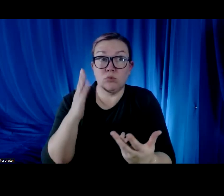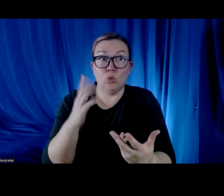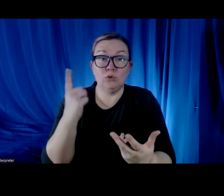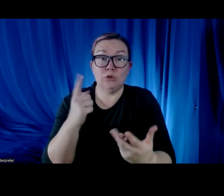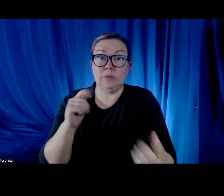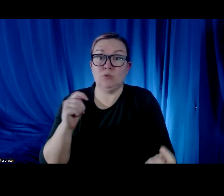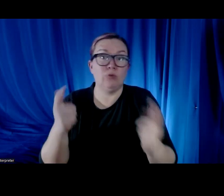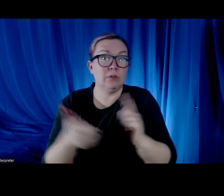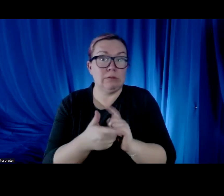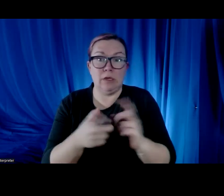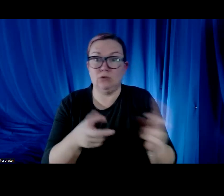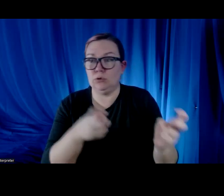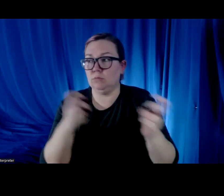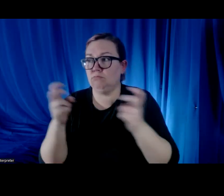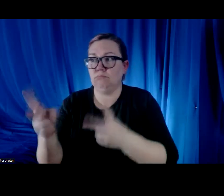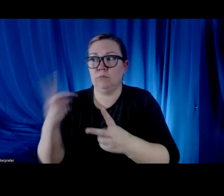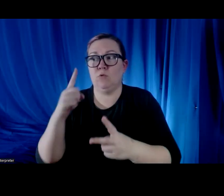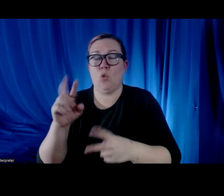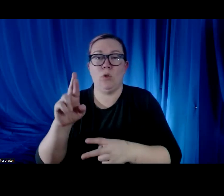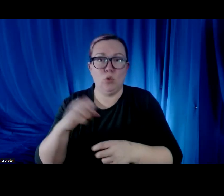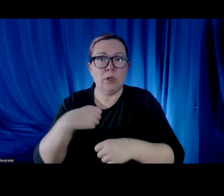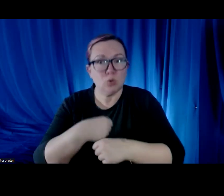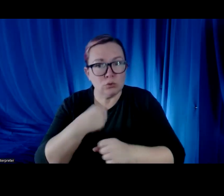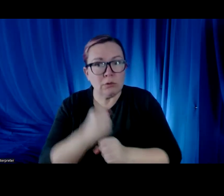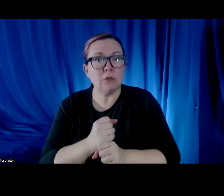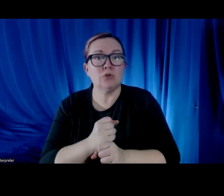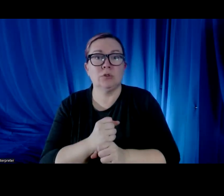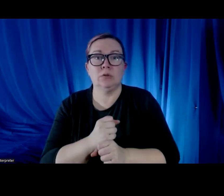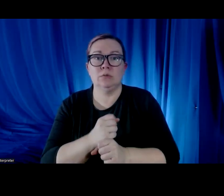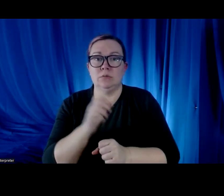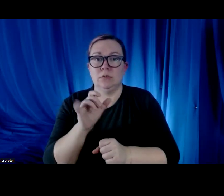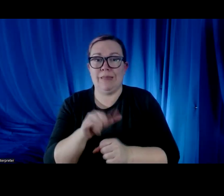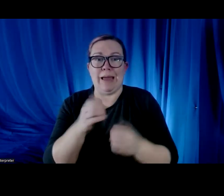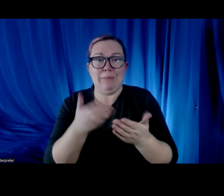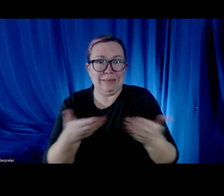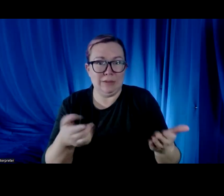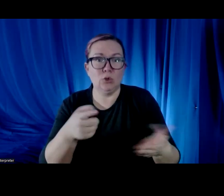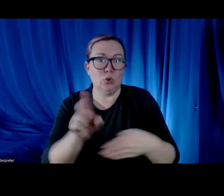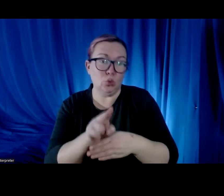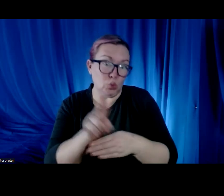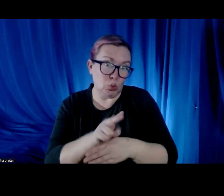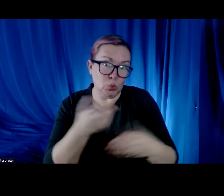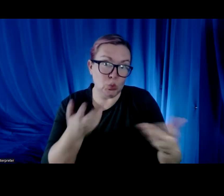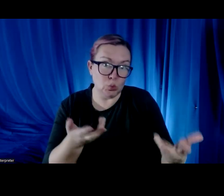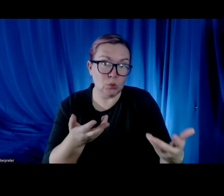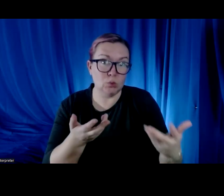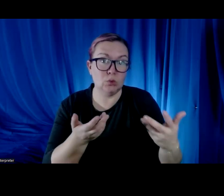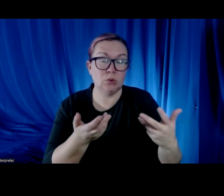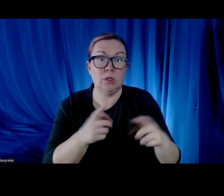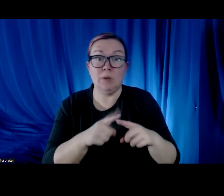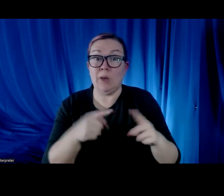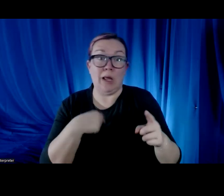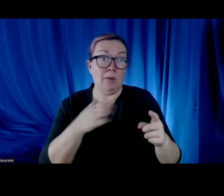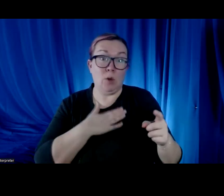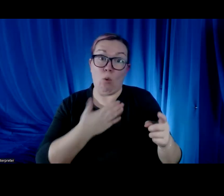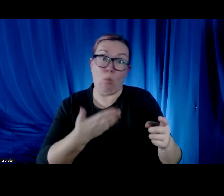translation or that reproduction of the metallic material that you've used. But I'd be open to